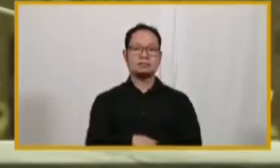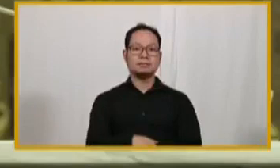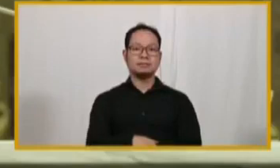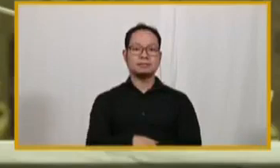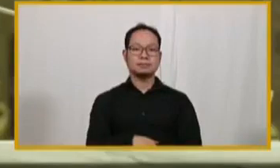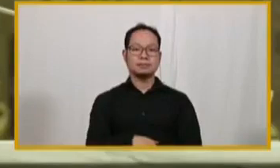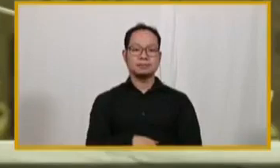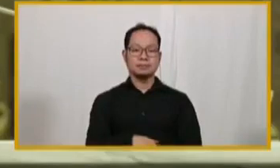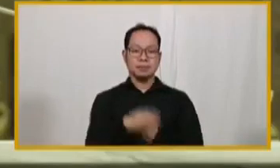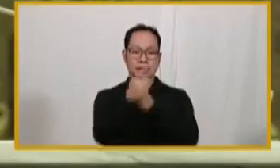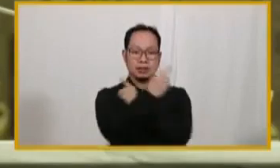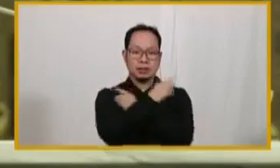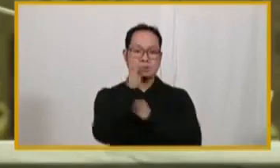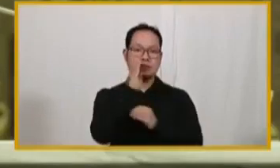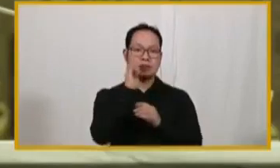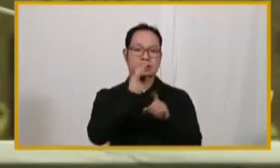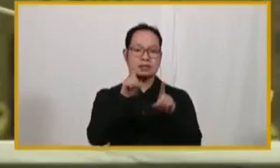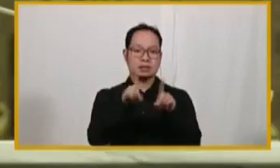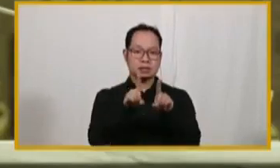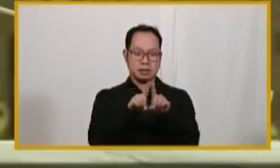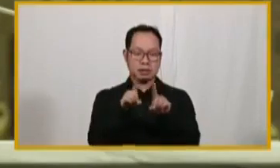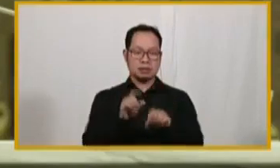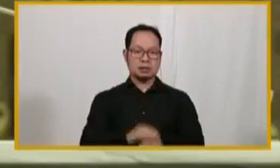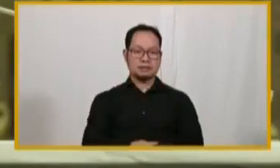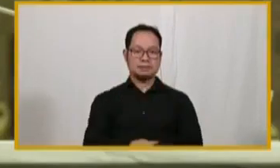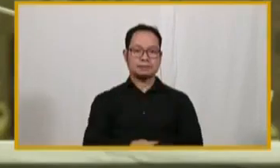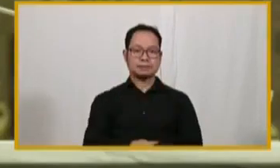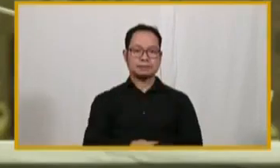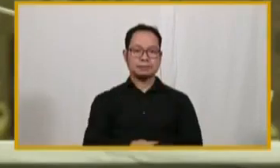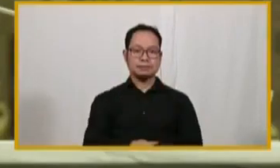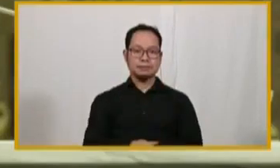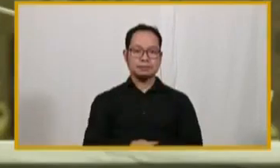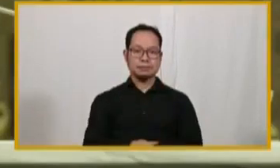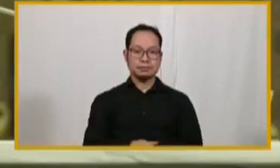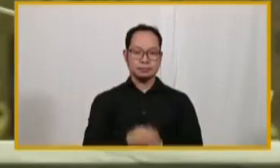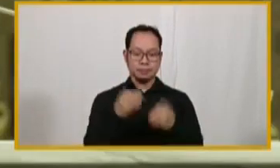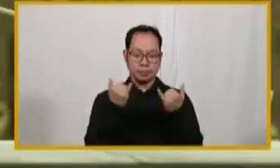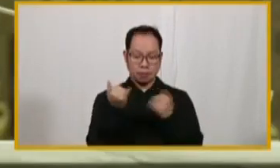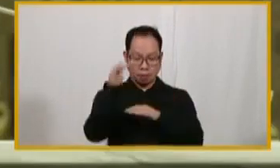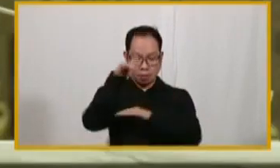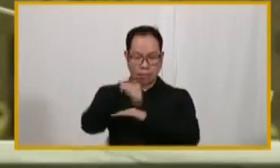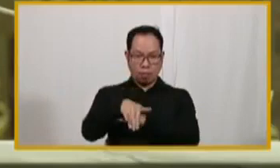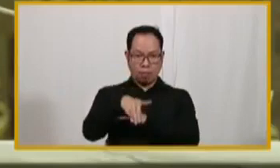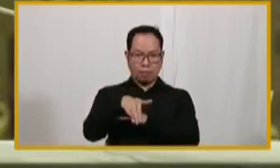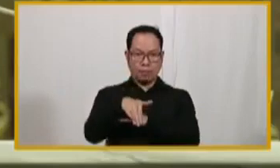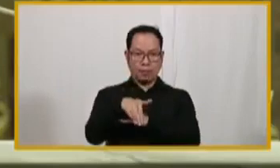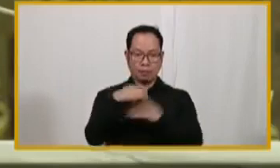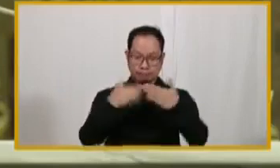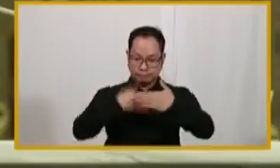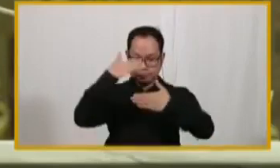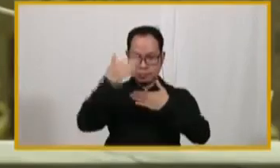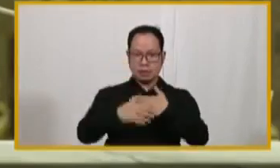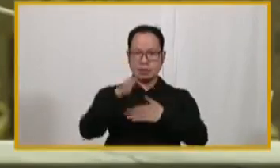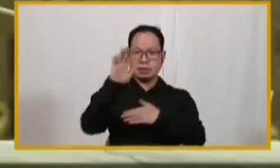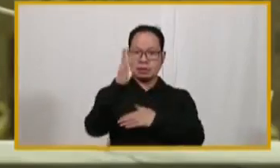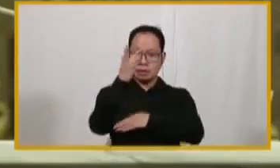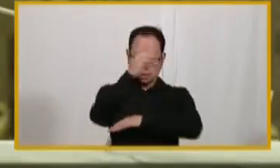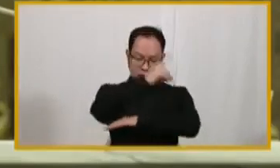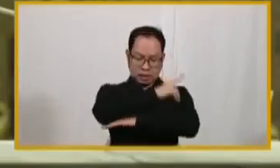My dear brothers and sisters, tonight and for the next